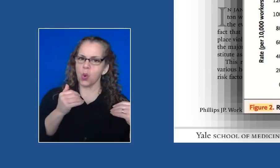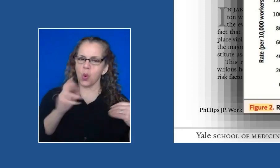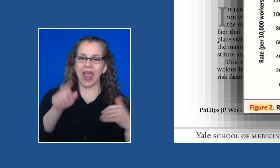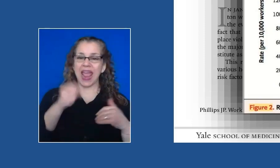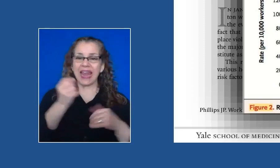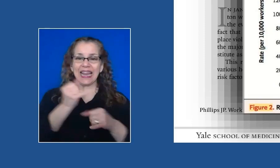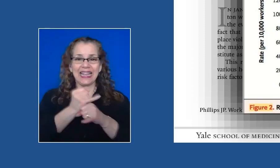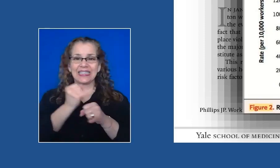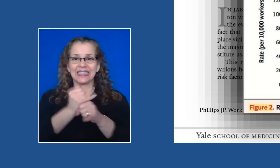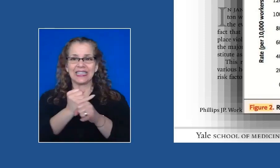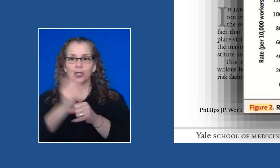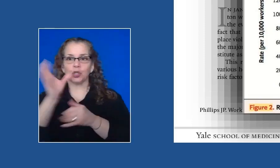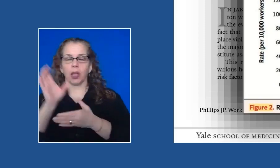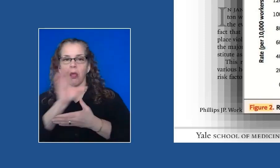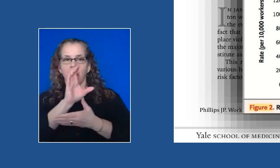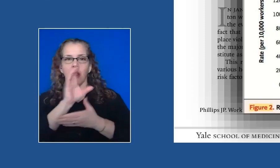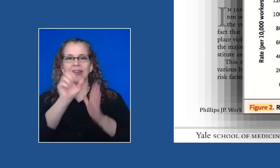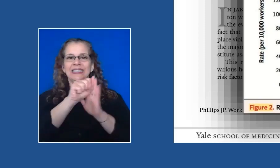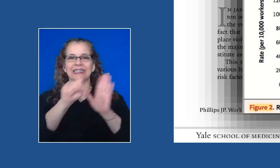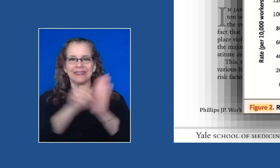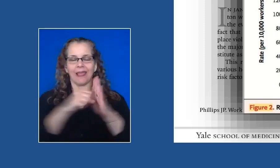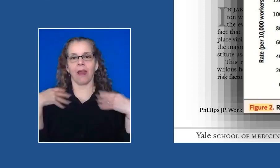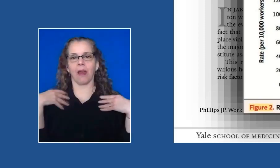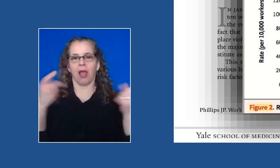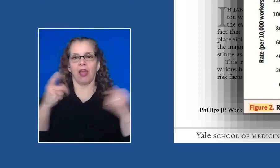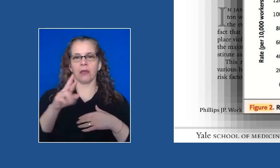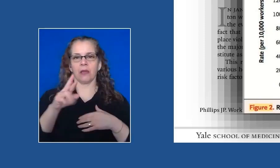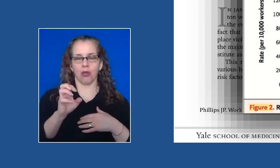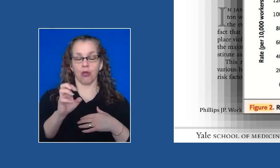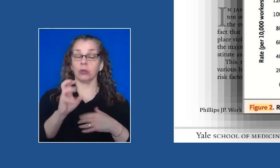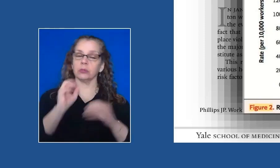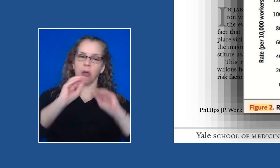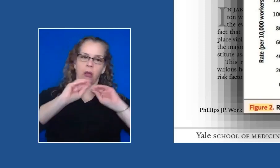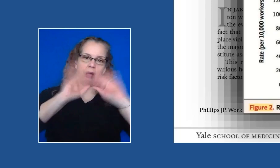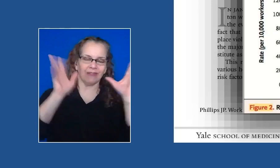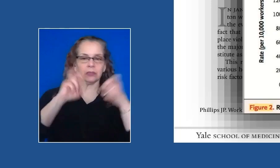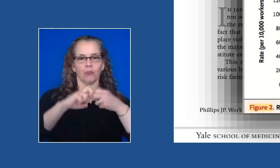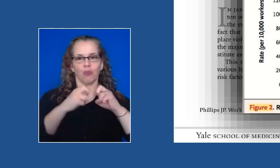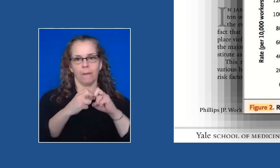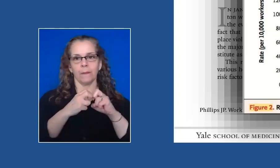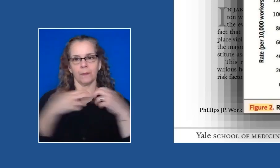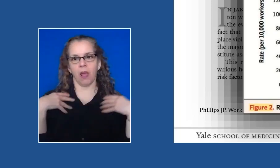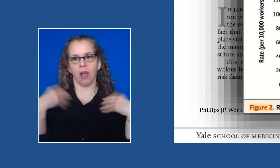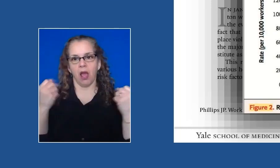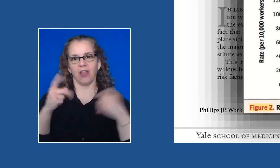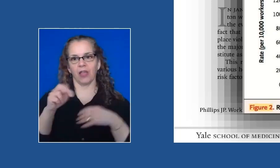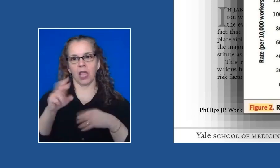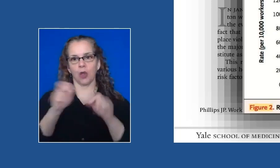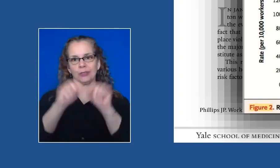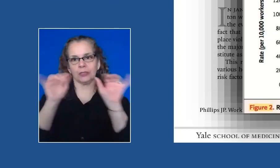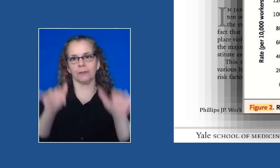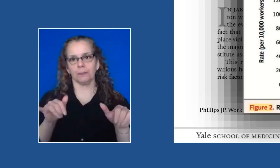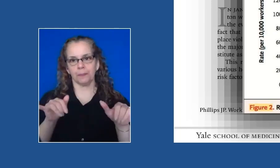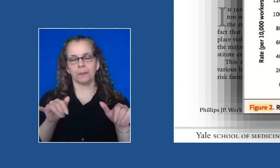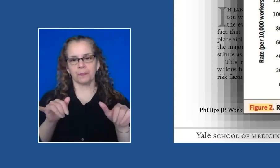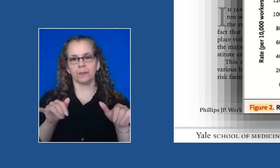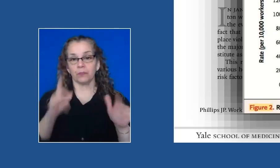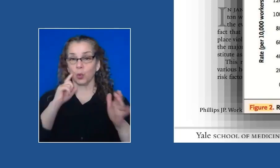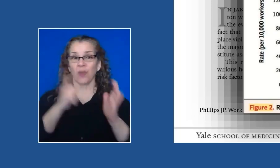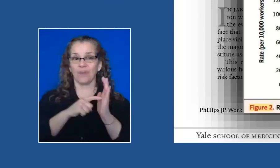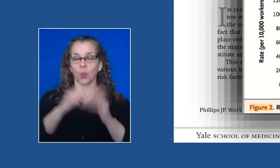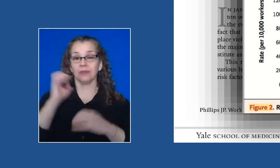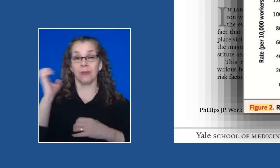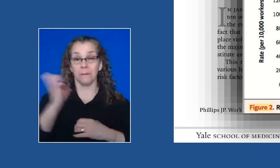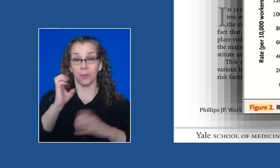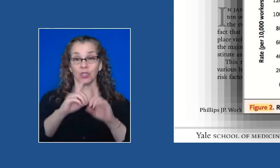healthcare and social services. So this is clearly a problem in the healthcare sector. And we know that specifically in the emergency department, that is